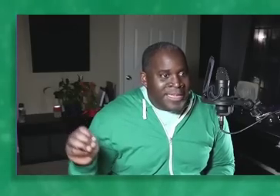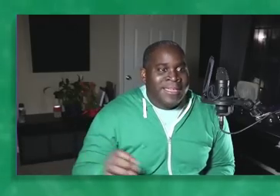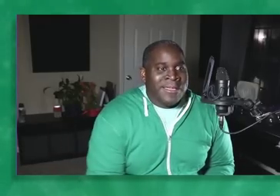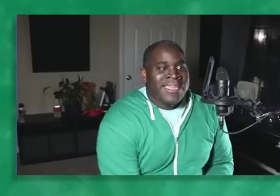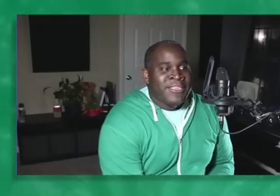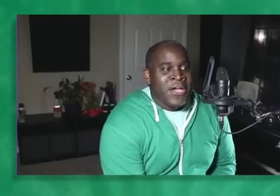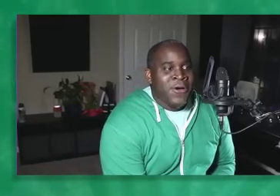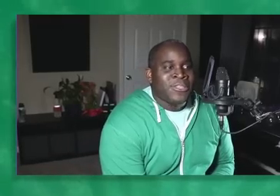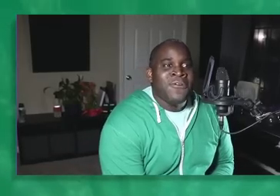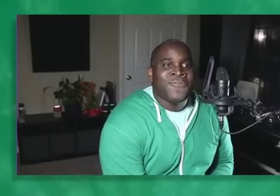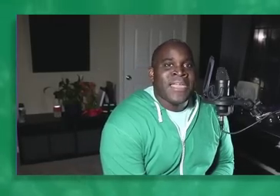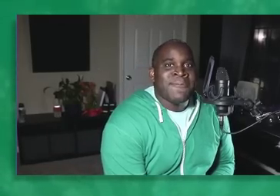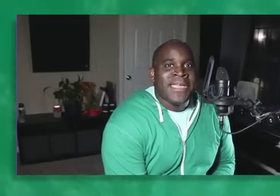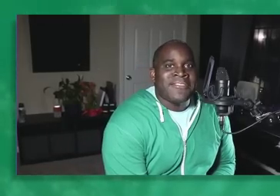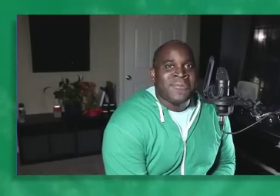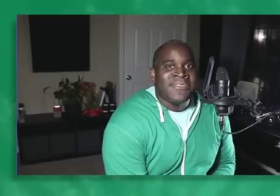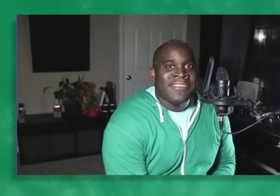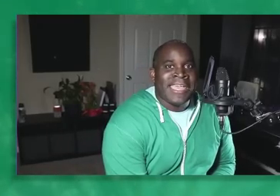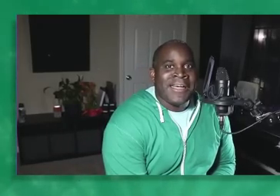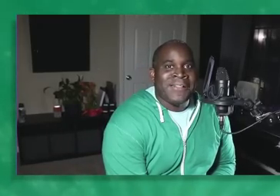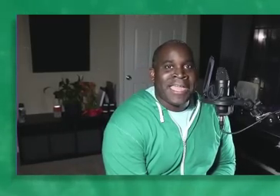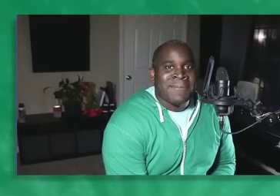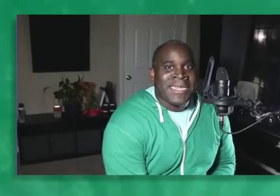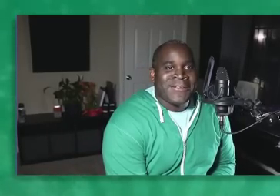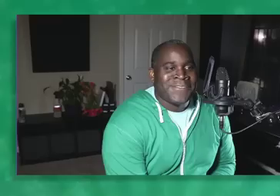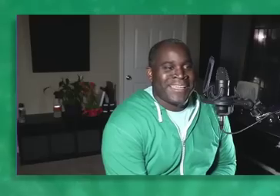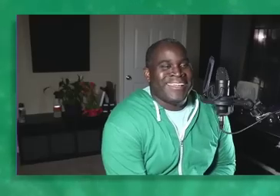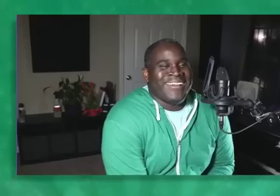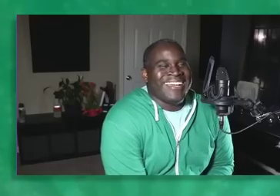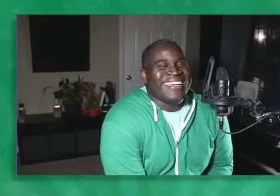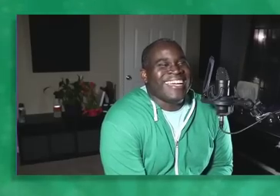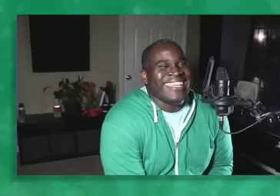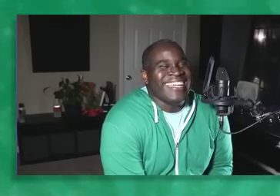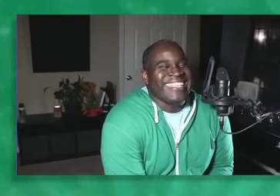C-A-L-L-U-M. Yo, low frame rates. You missed an L, animators.